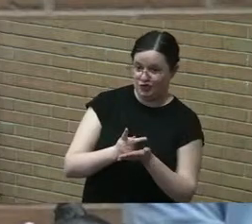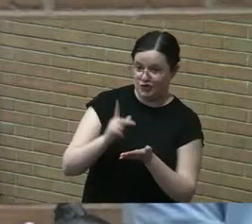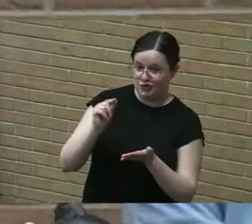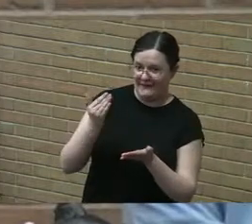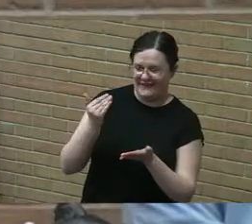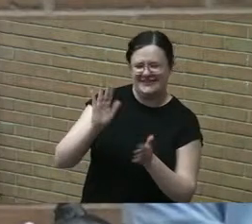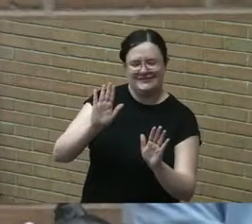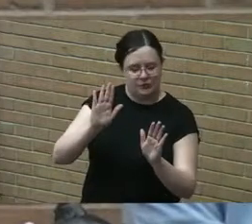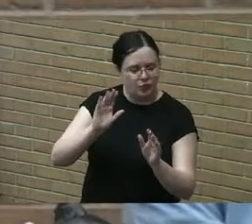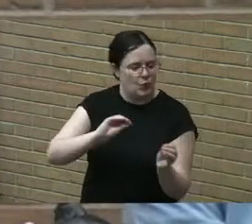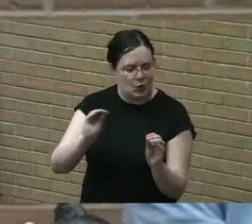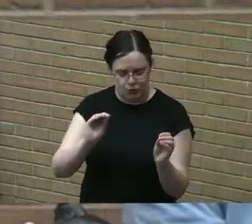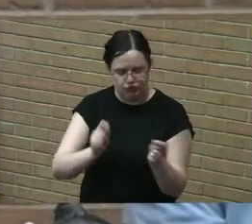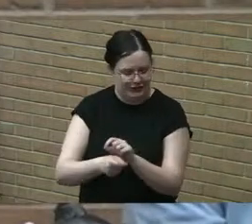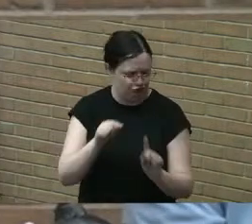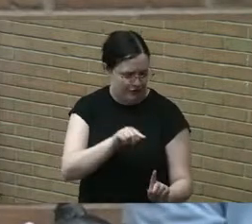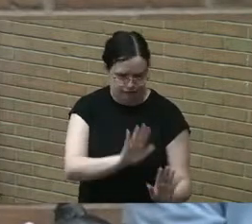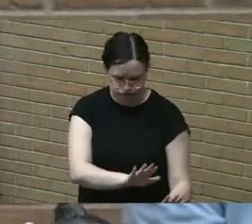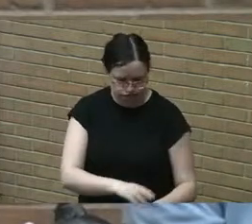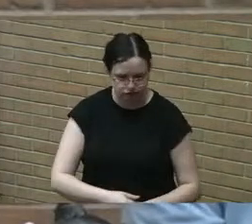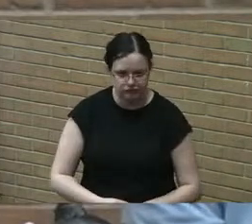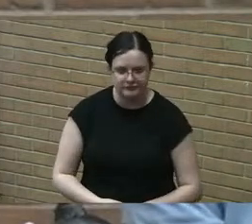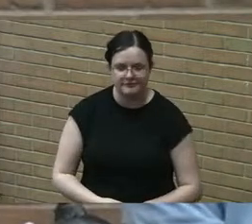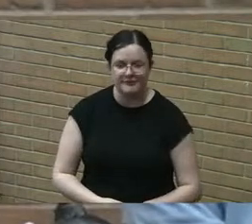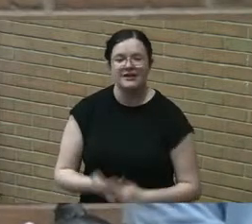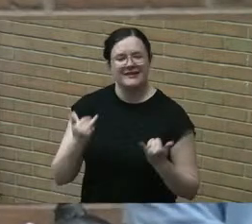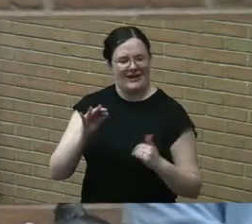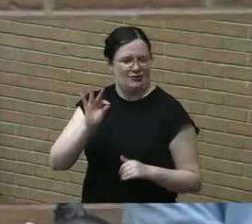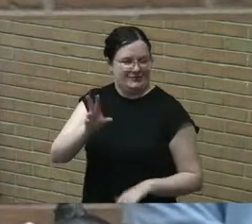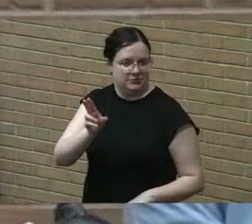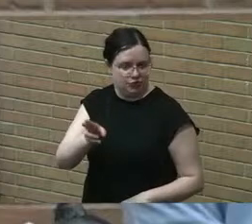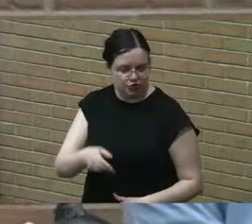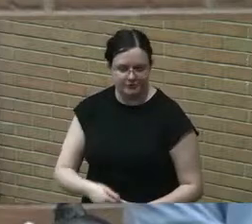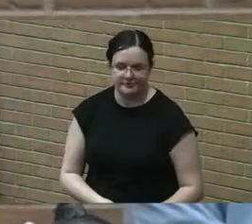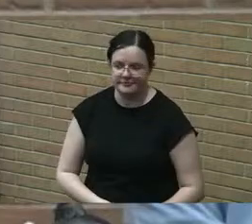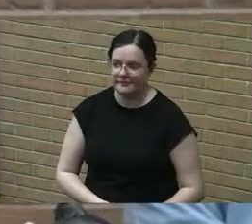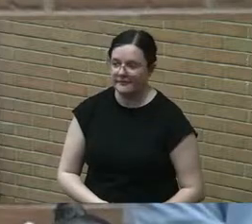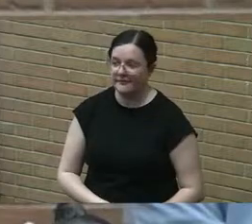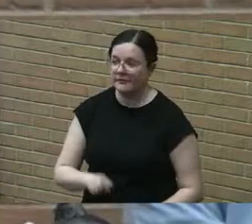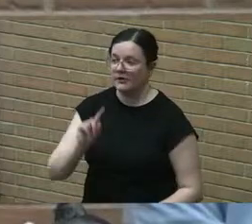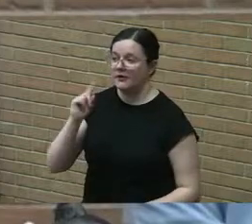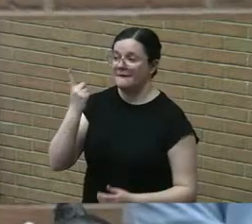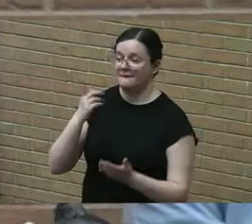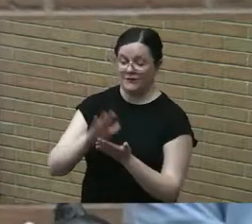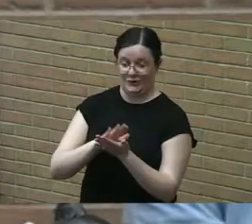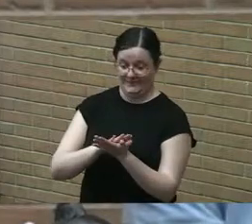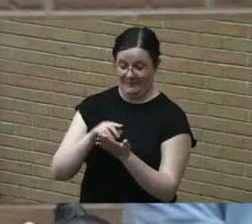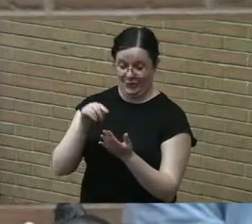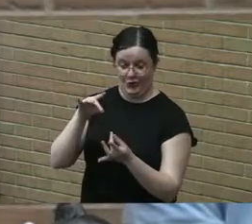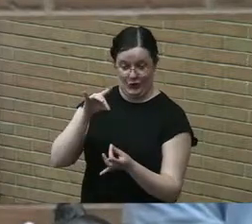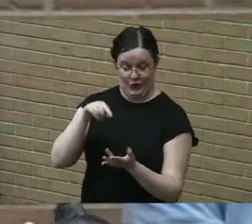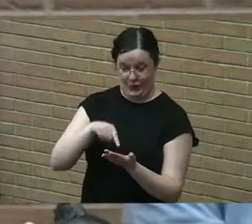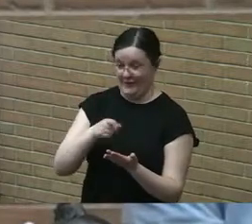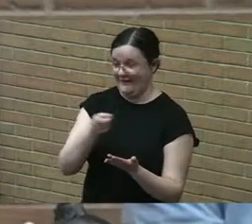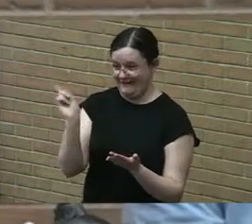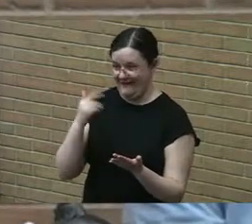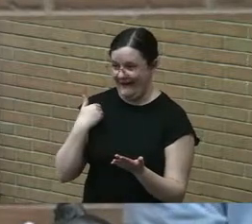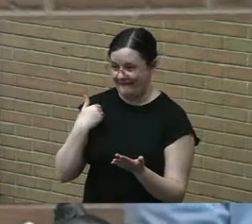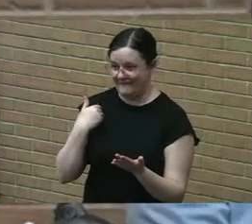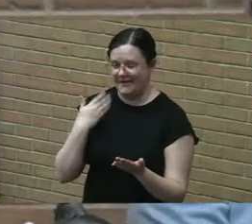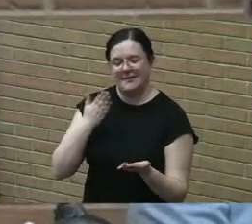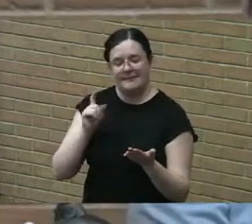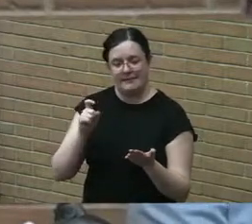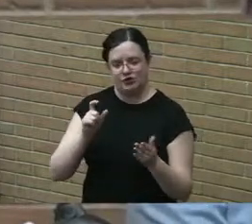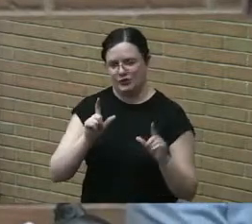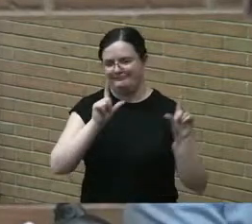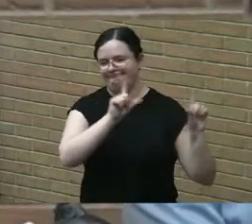that, I'll provide a little bit of a history of this. The first piece of paper that you have in front of you, and perhaps I should put it on the board